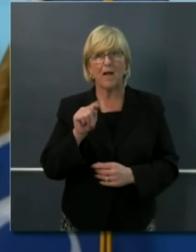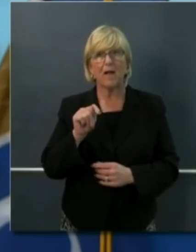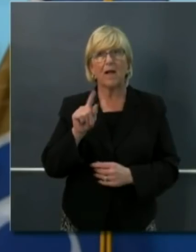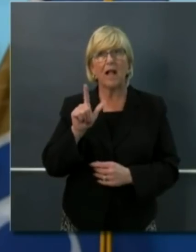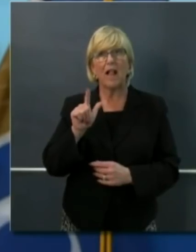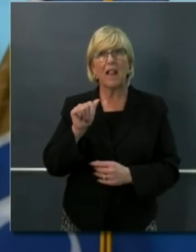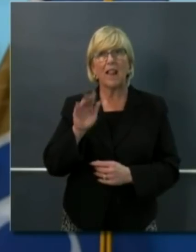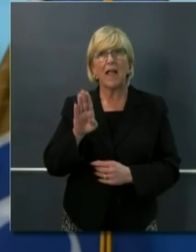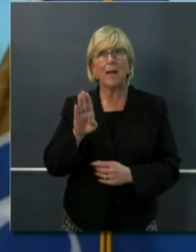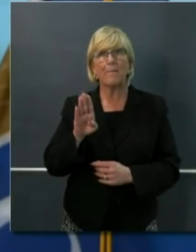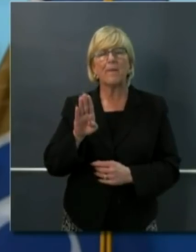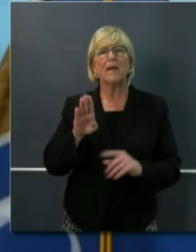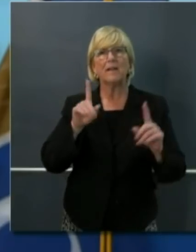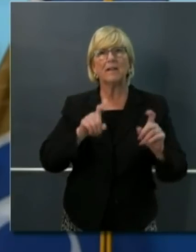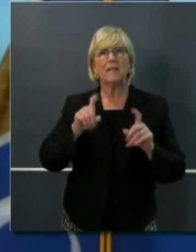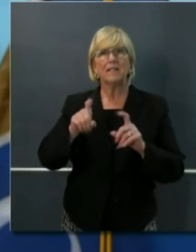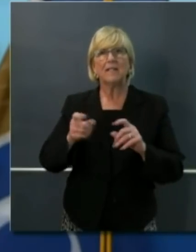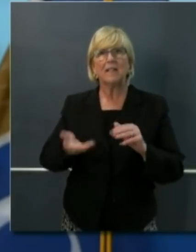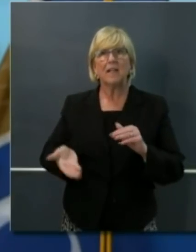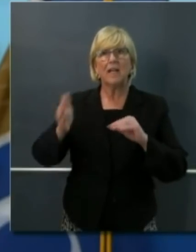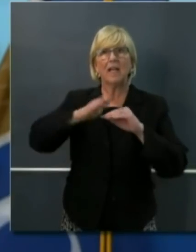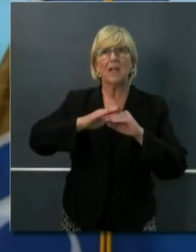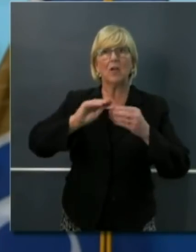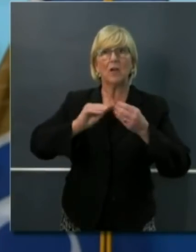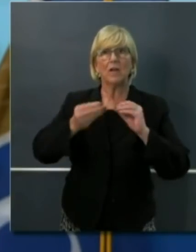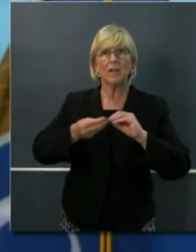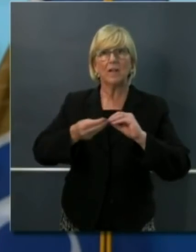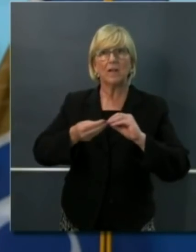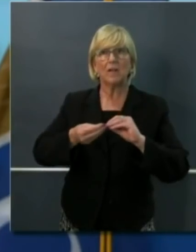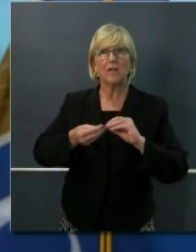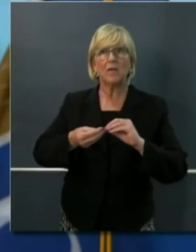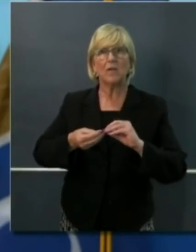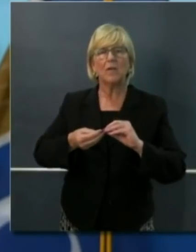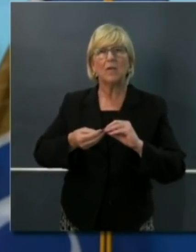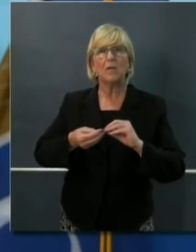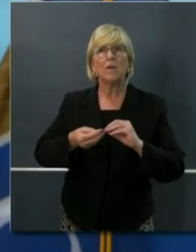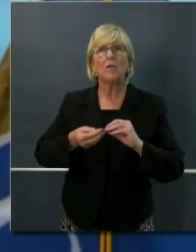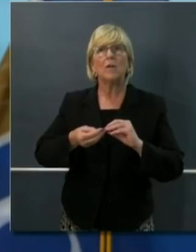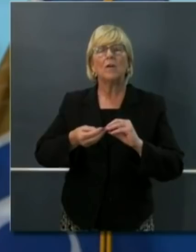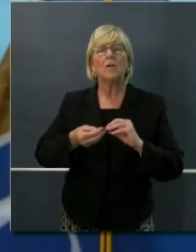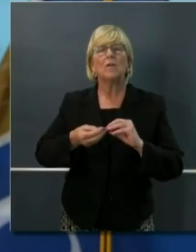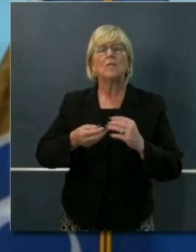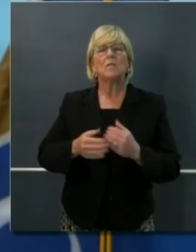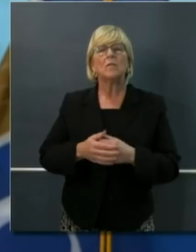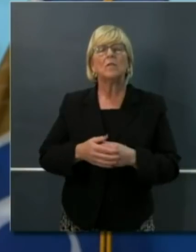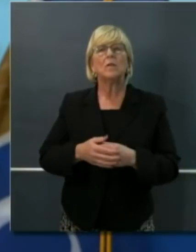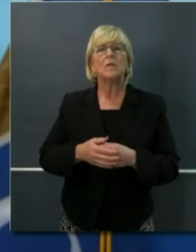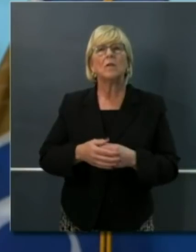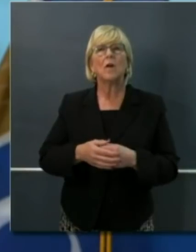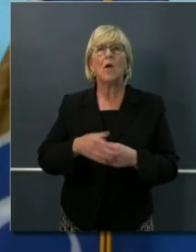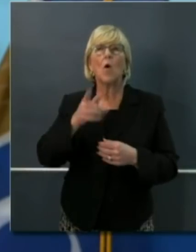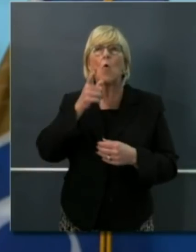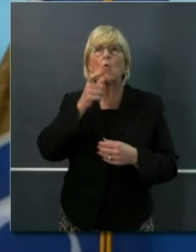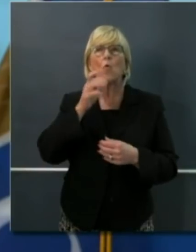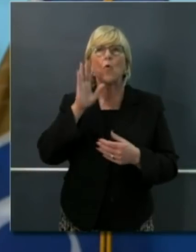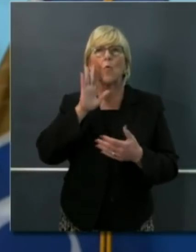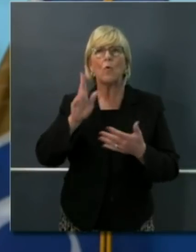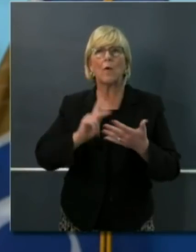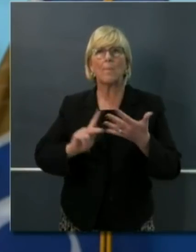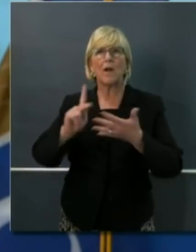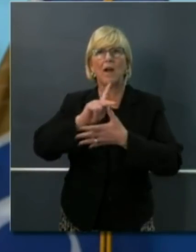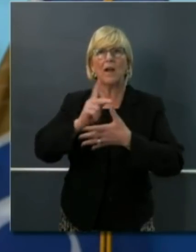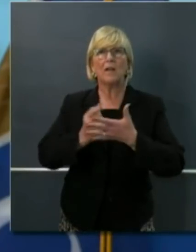at 130 facilities. I'd like to know if that's accurate, and I heard you right, and then also who would be prioritized for those